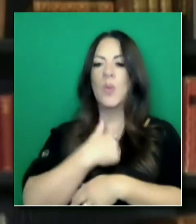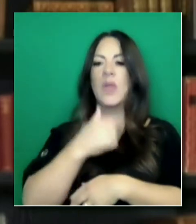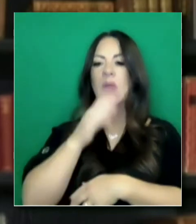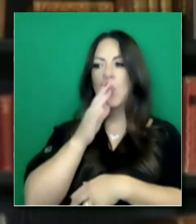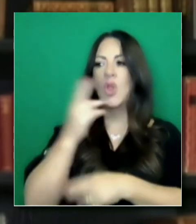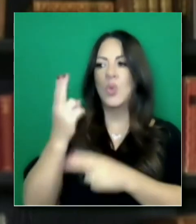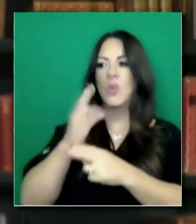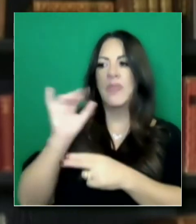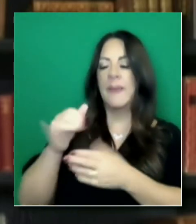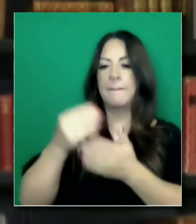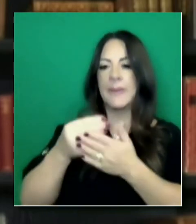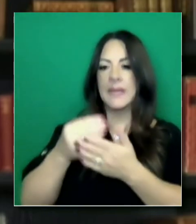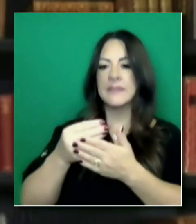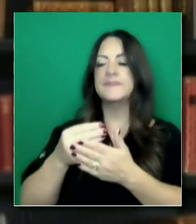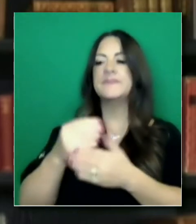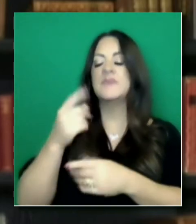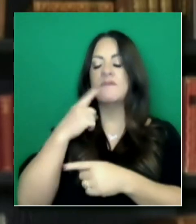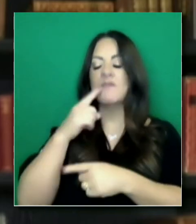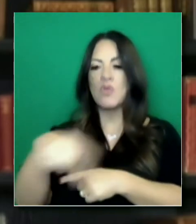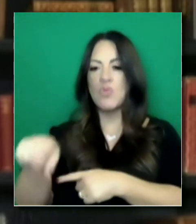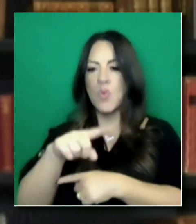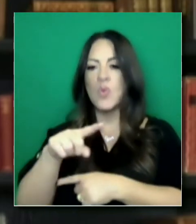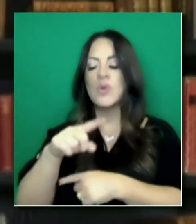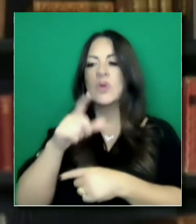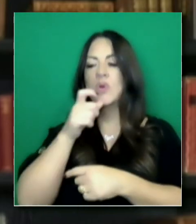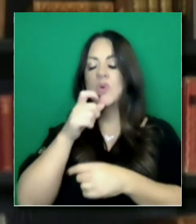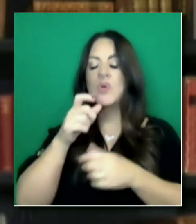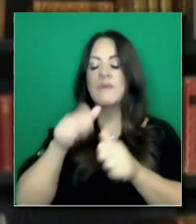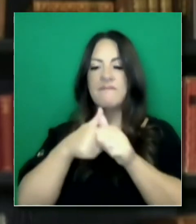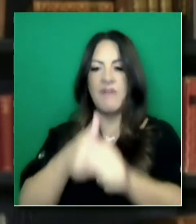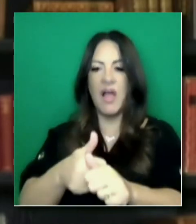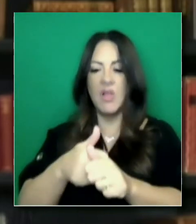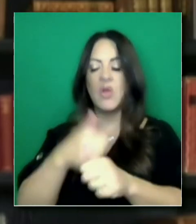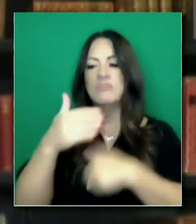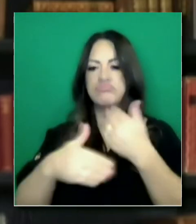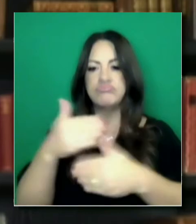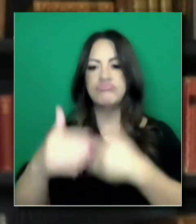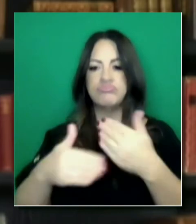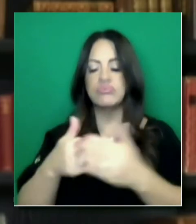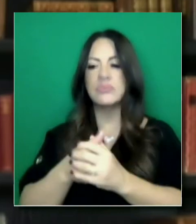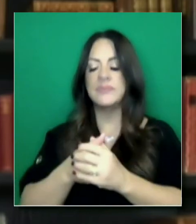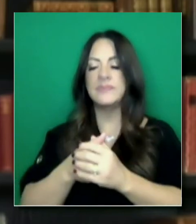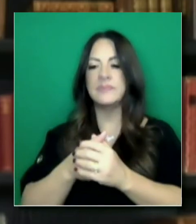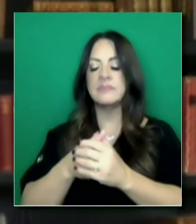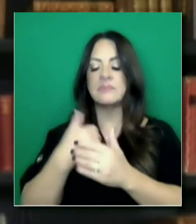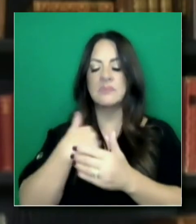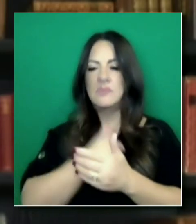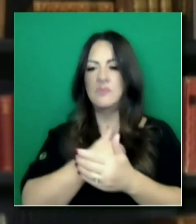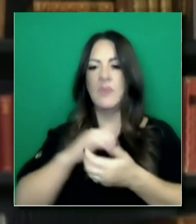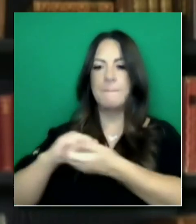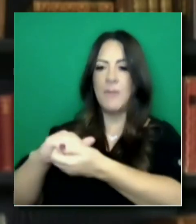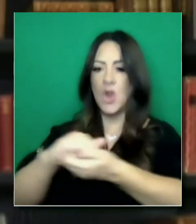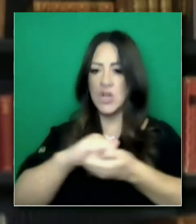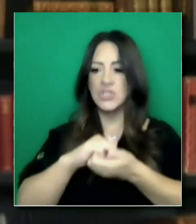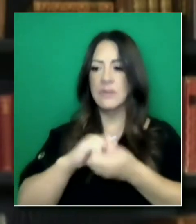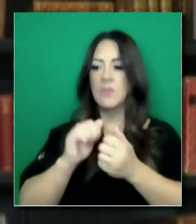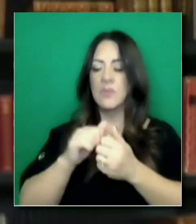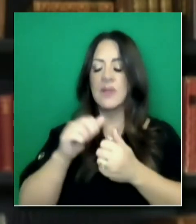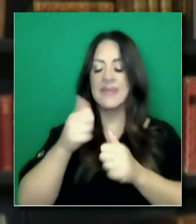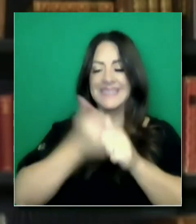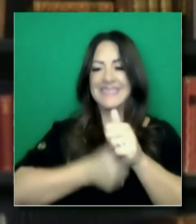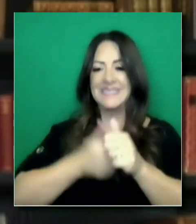down in terms of the partnerships and the capacity building that have been well established since the beginning of this pandemic, efforts in terms of logistics